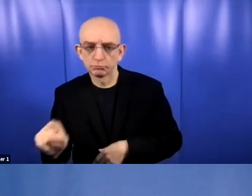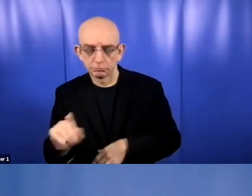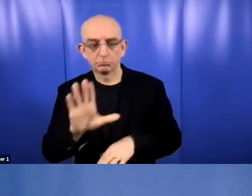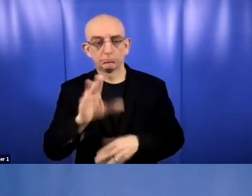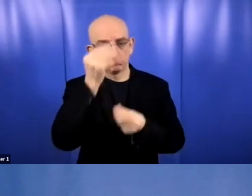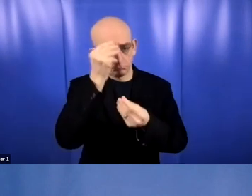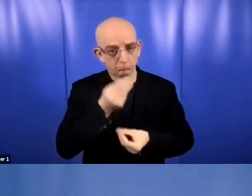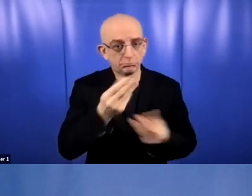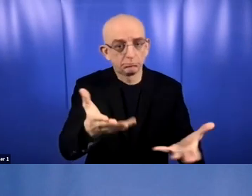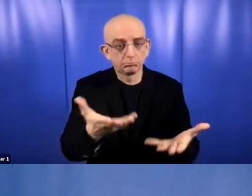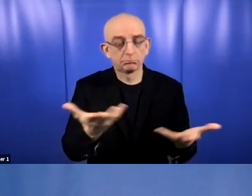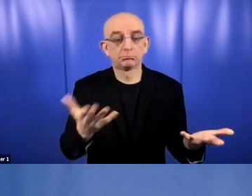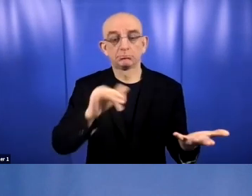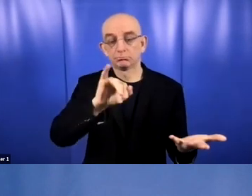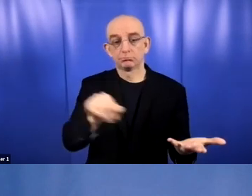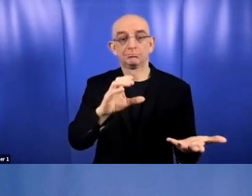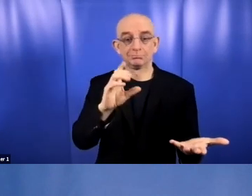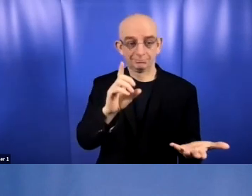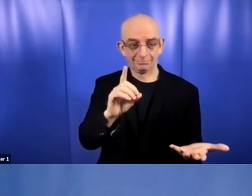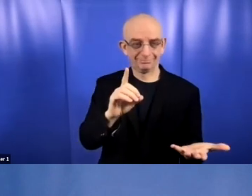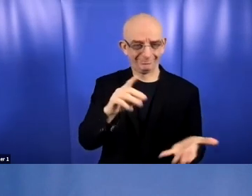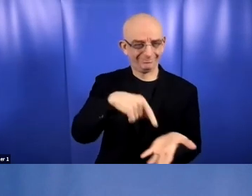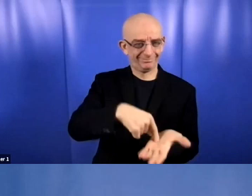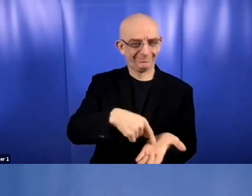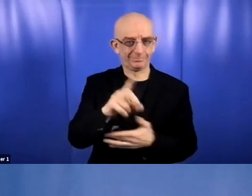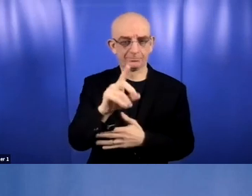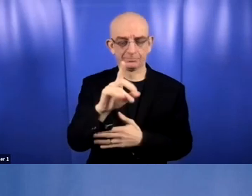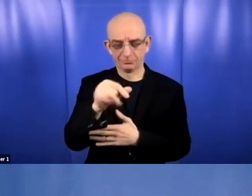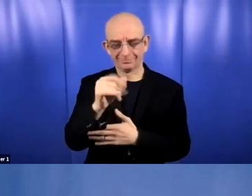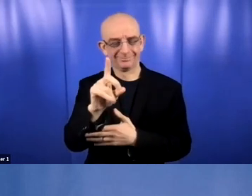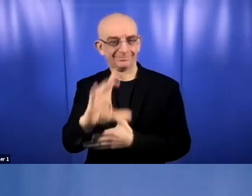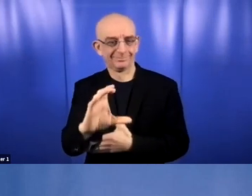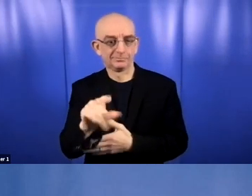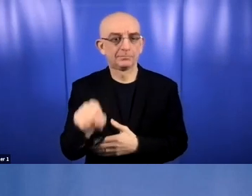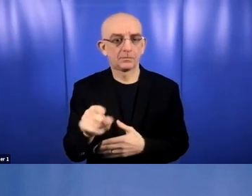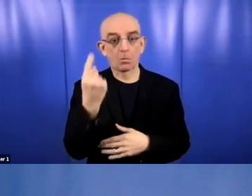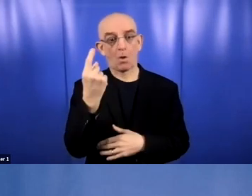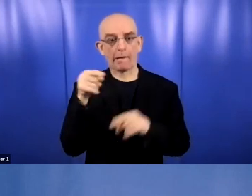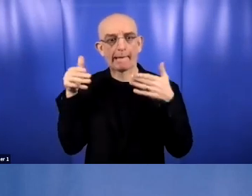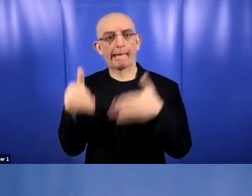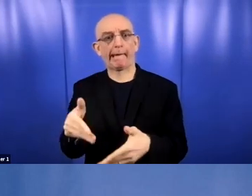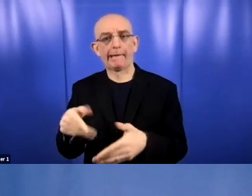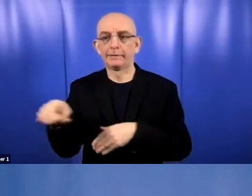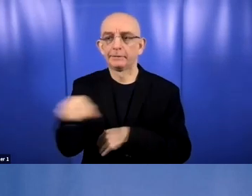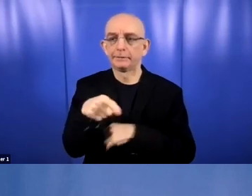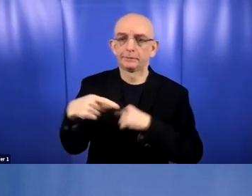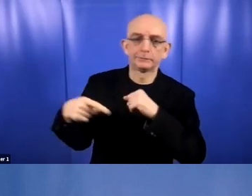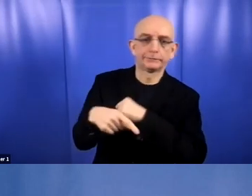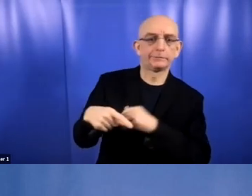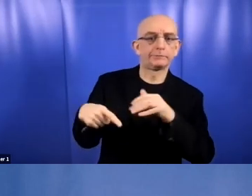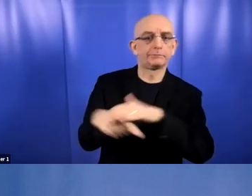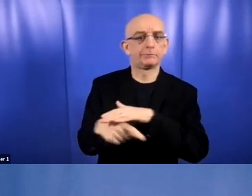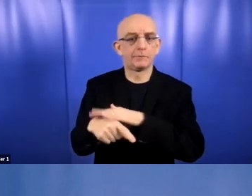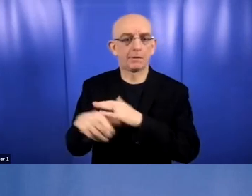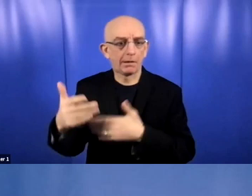and refining IDP and statelessness statistics. And they have open source versions of